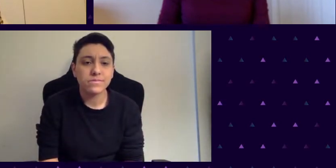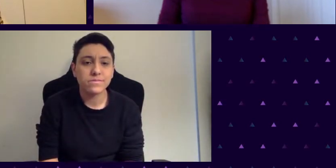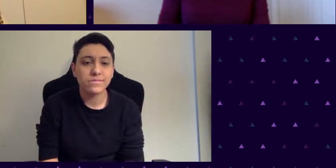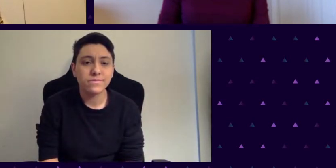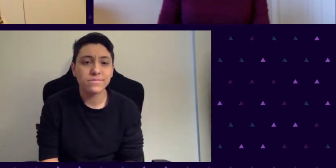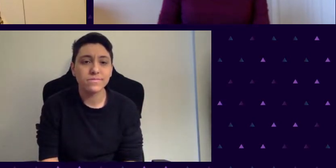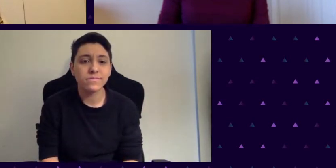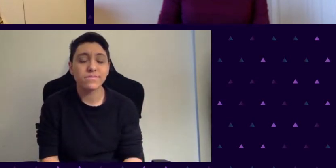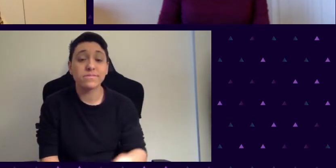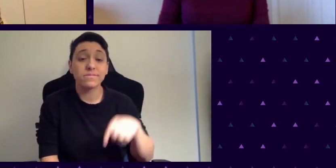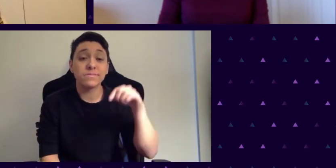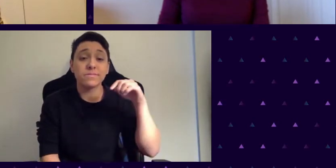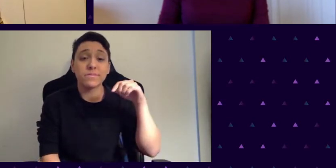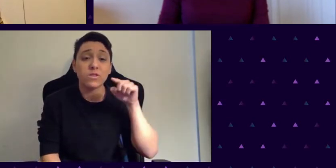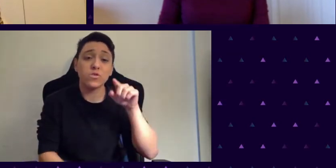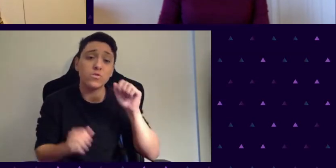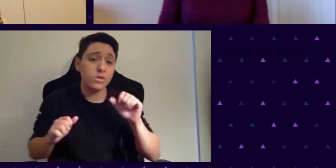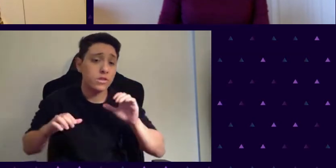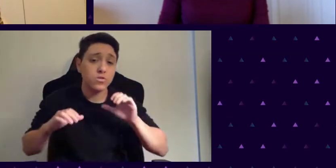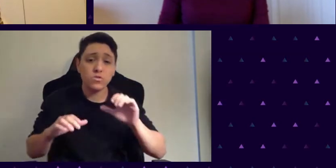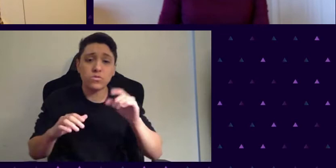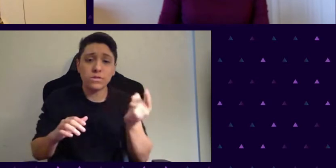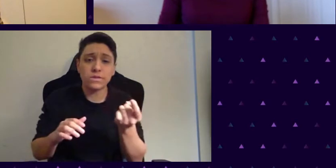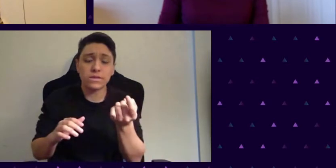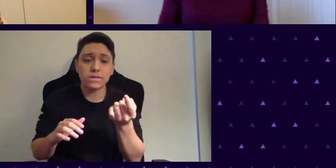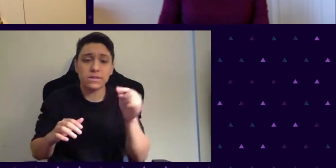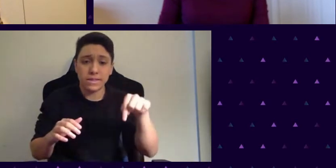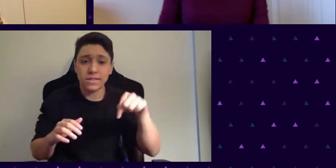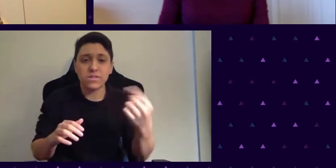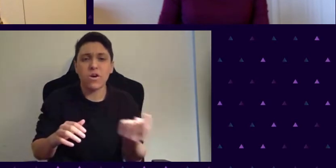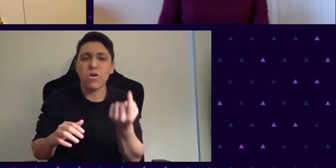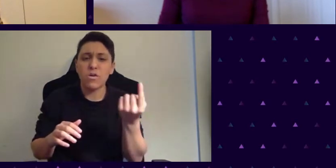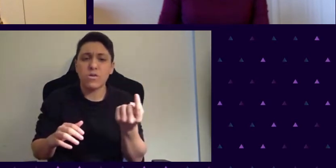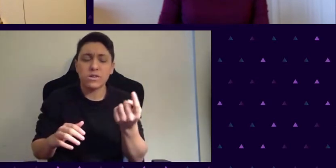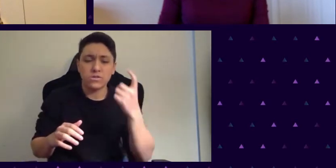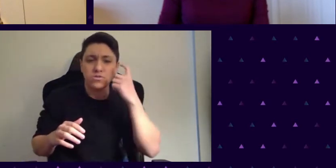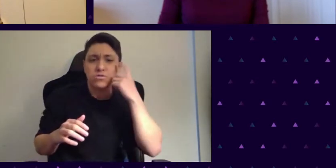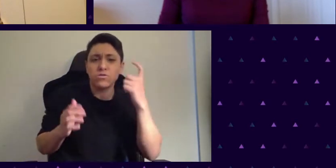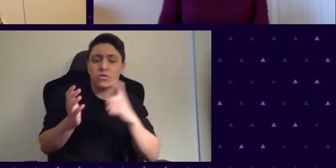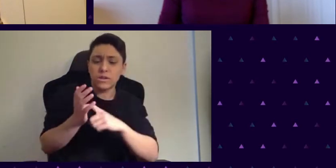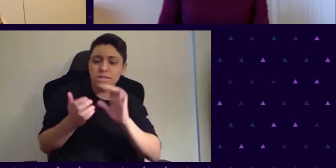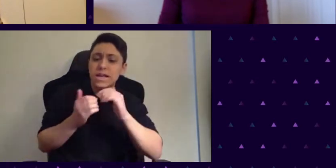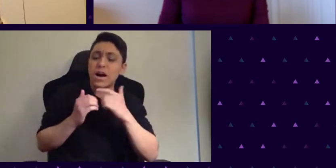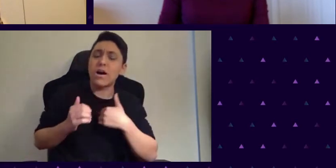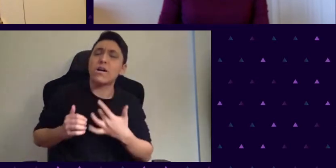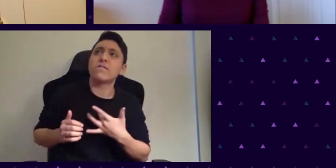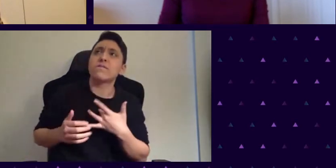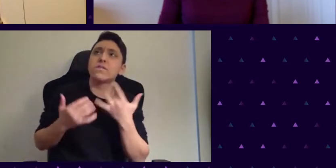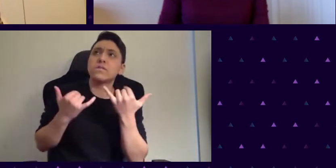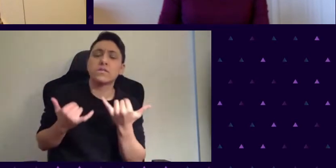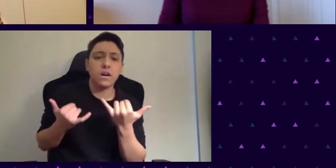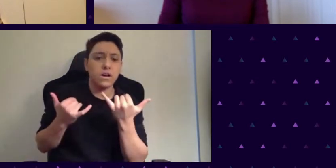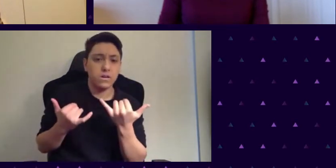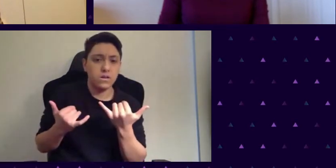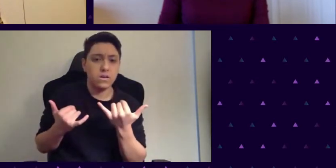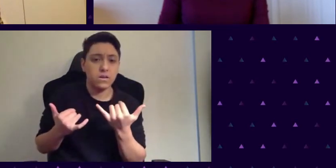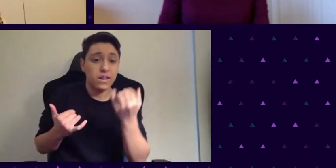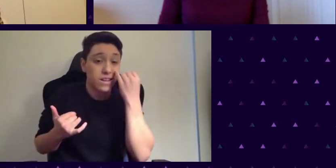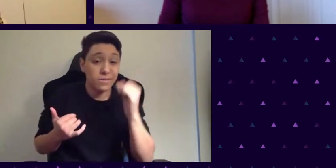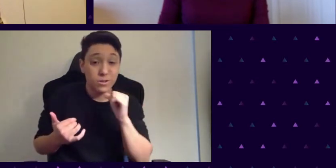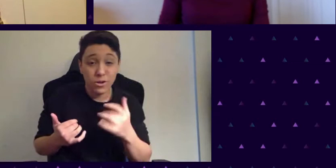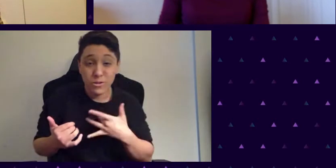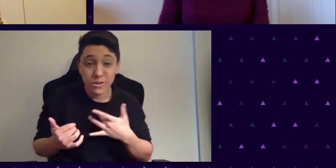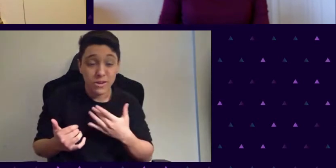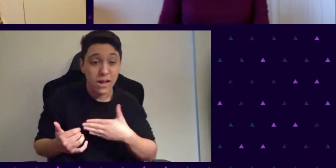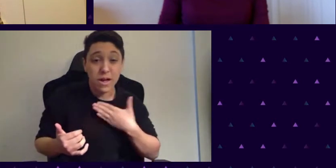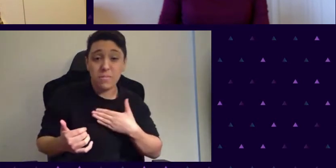And this is something you can always do. So let yourself notice, how do I feel now? What gets to be true now? Even if you don't feel happy, or